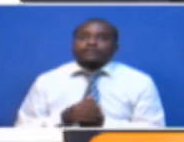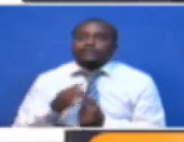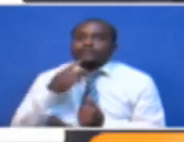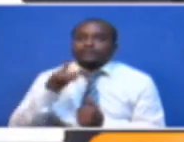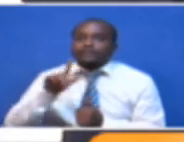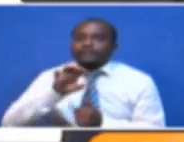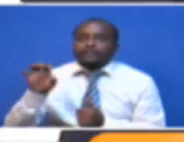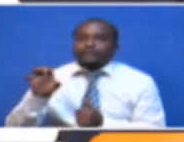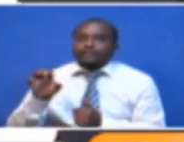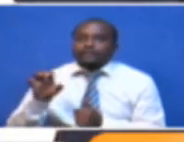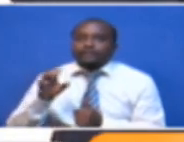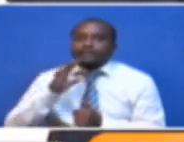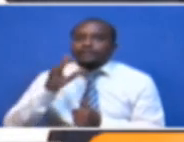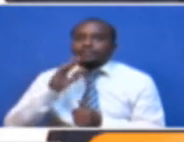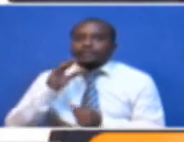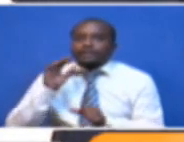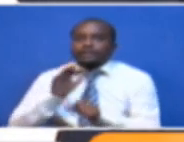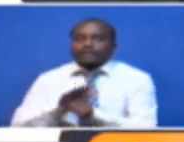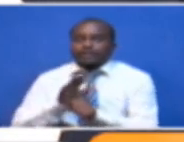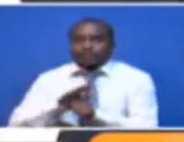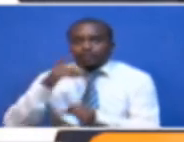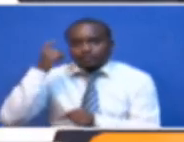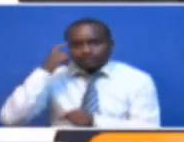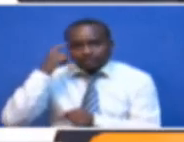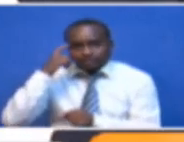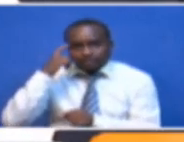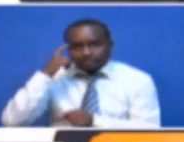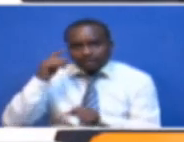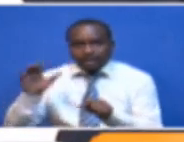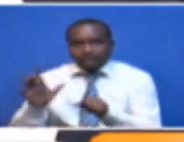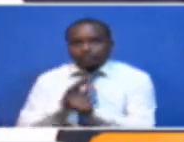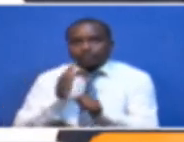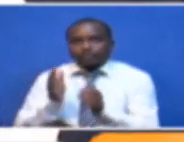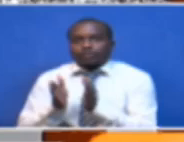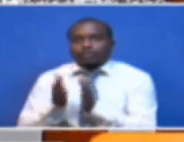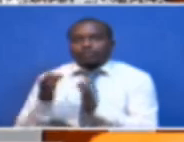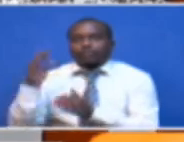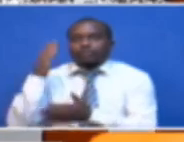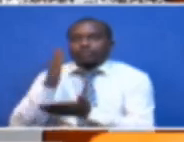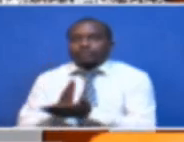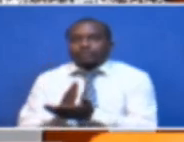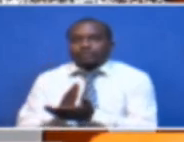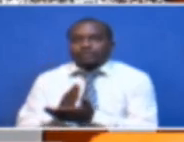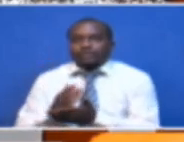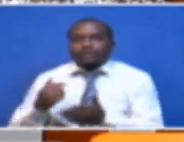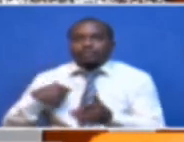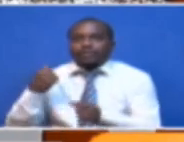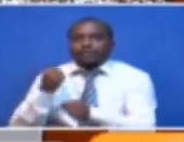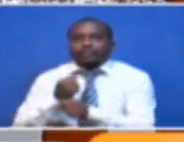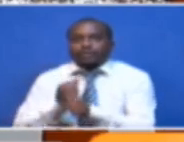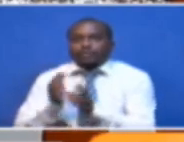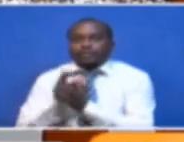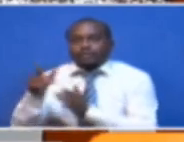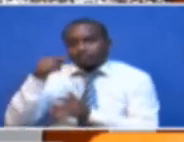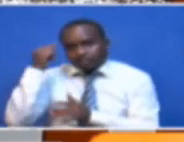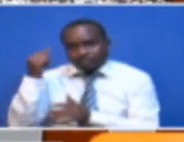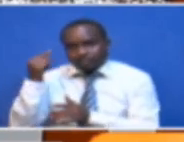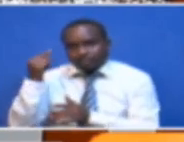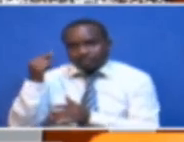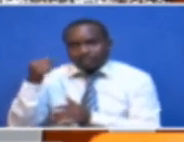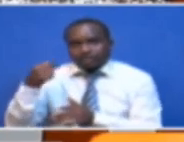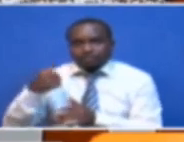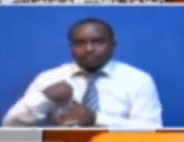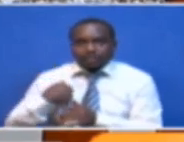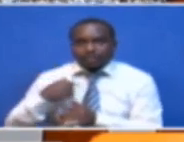is speaking a lot of sense and full of truth. I worked very closely with him because I am Kanu